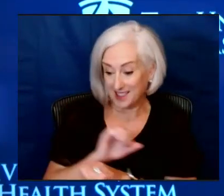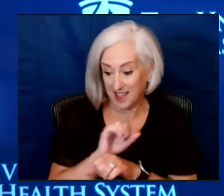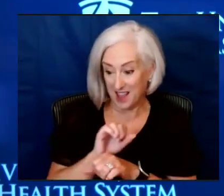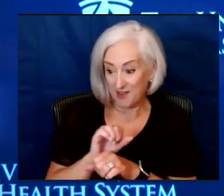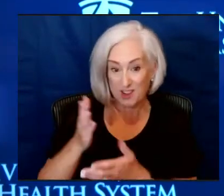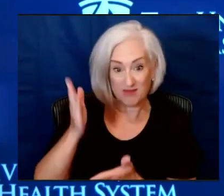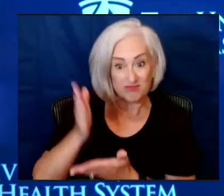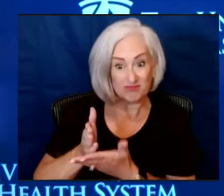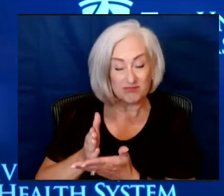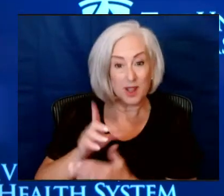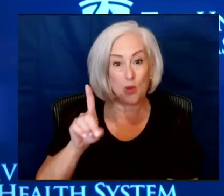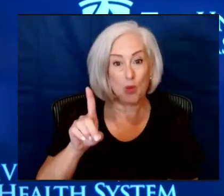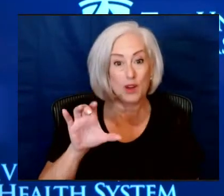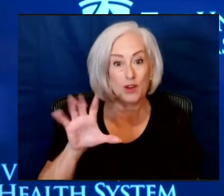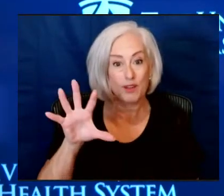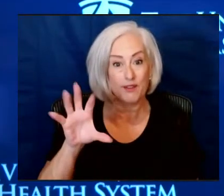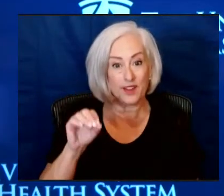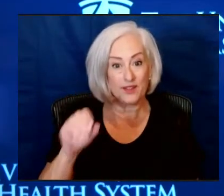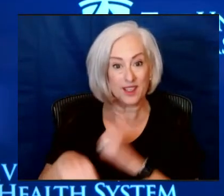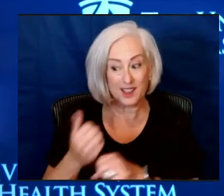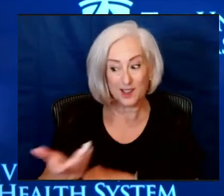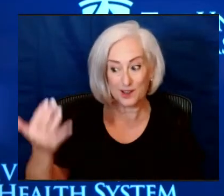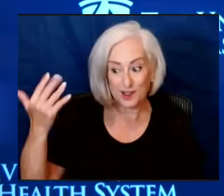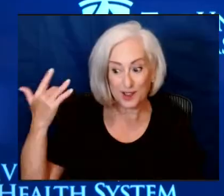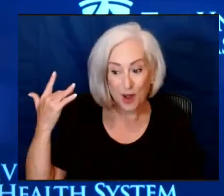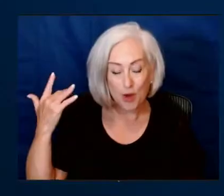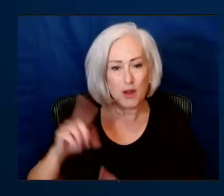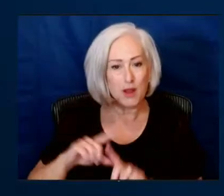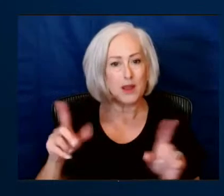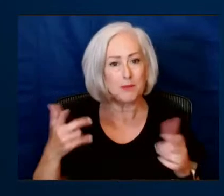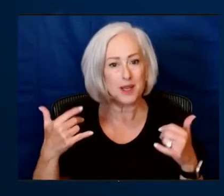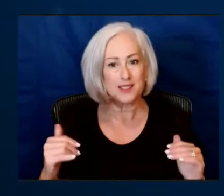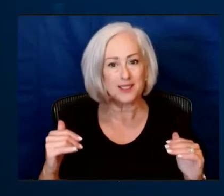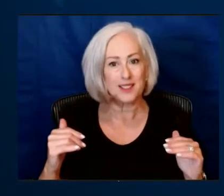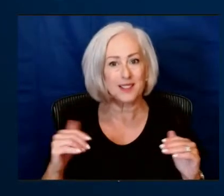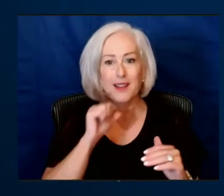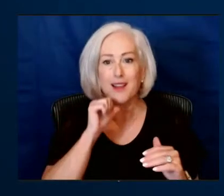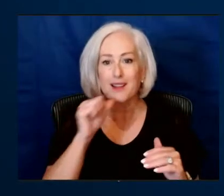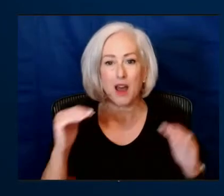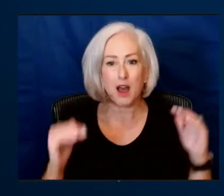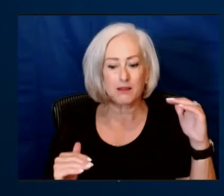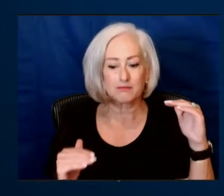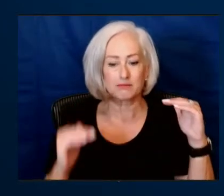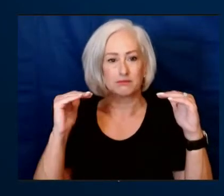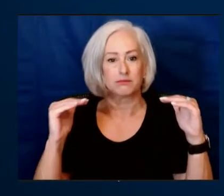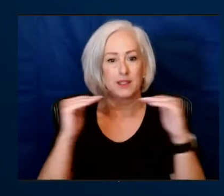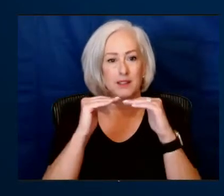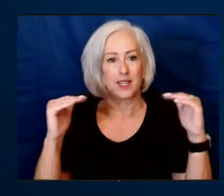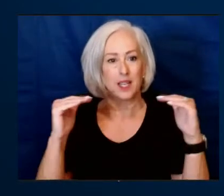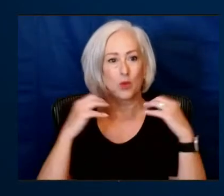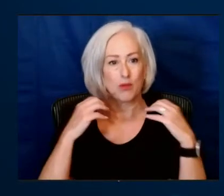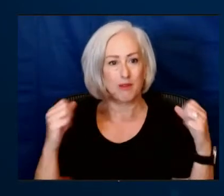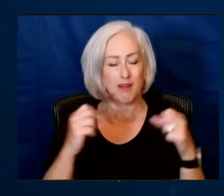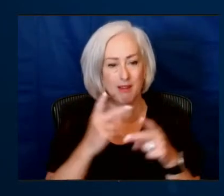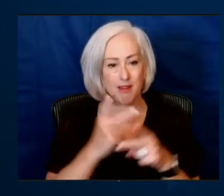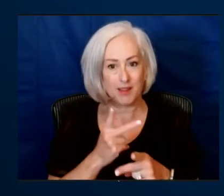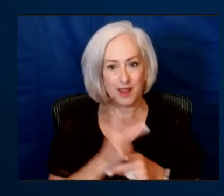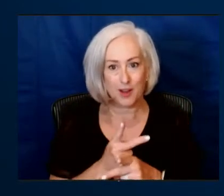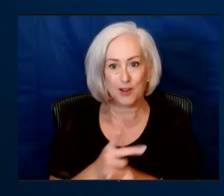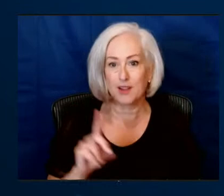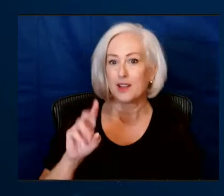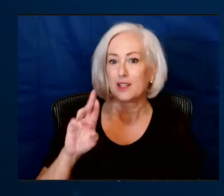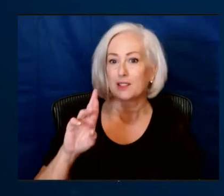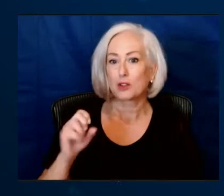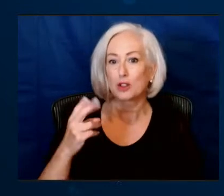healthcare equity for people of color. Our guests today, including Dr. Charlotte Smith, population health expert with the University of Kansas